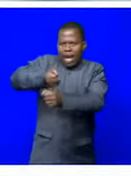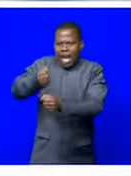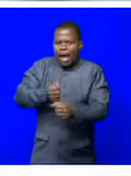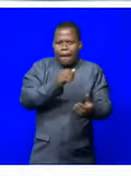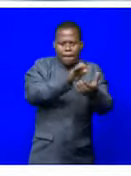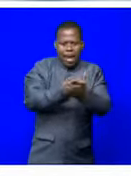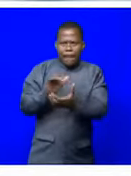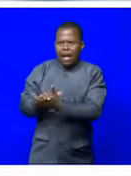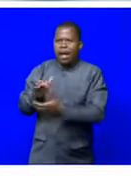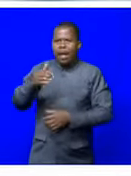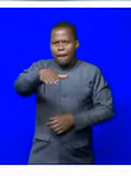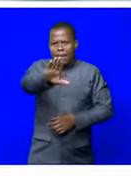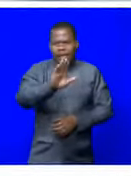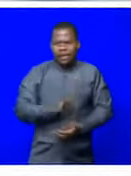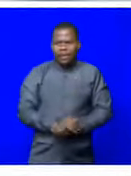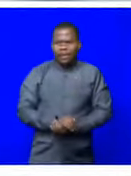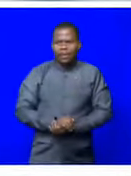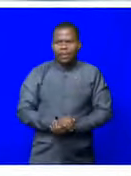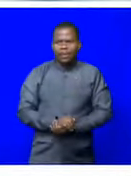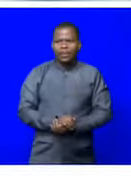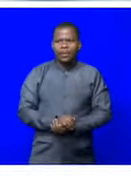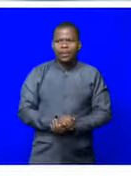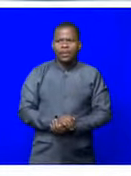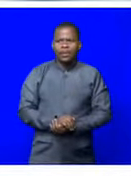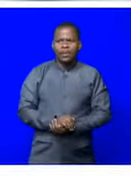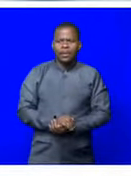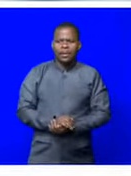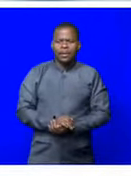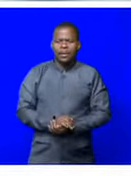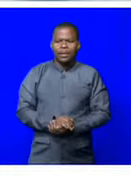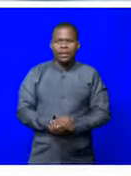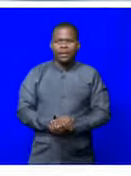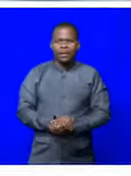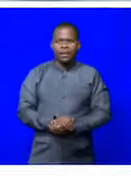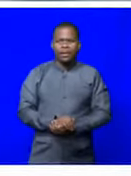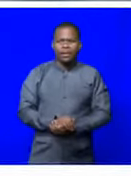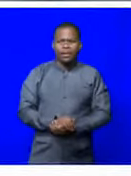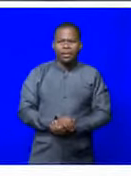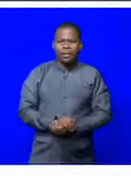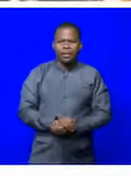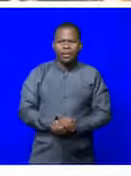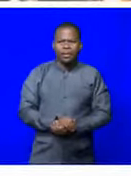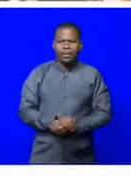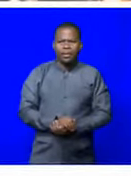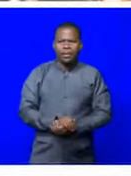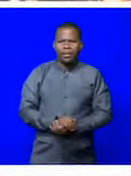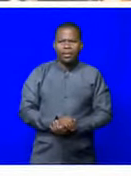wetangephandle uhlanganiswe ngithando kuhle emdluli titfombe tibeka France 24 naka VOA.